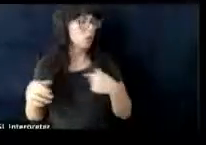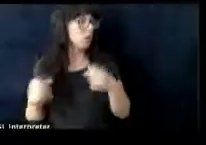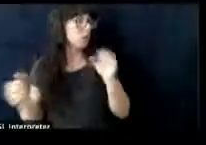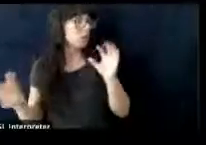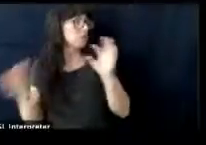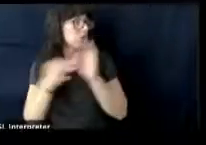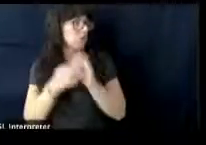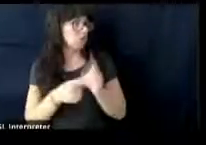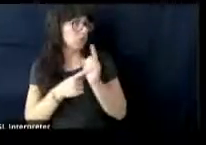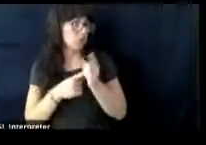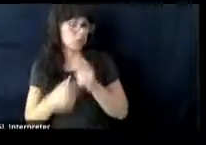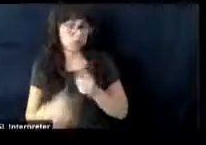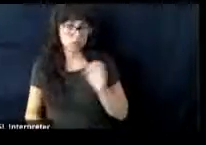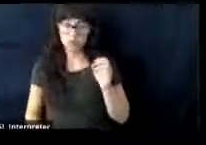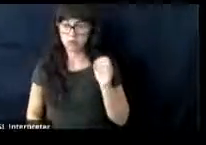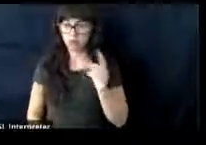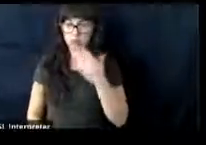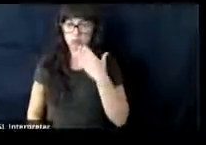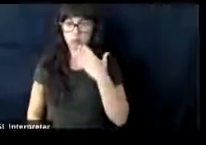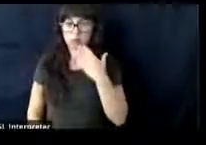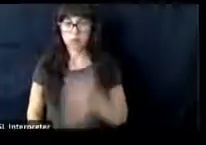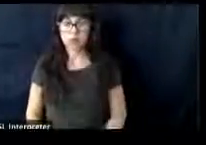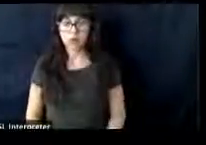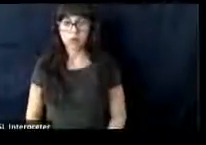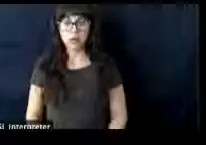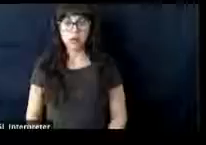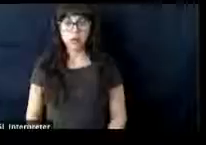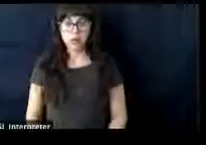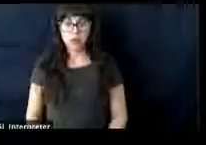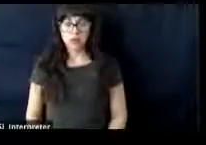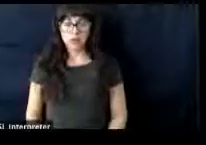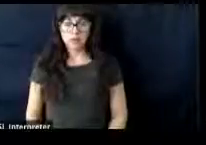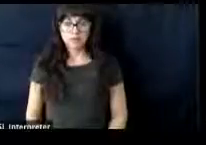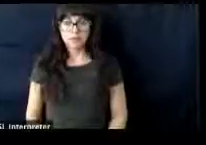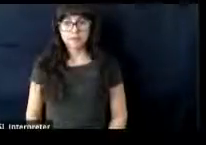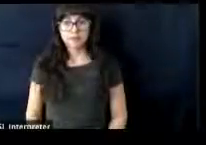moment, Chair. Thank you. Yeah, I got it.